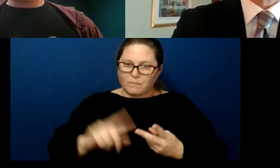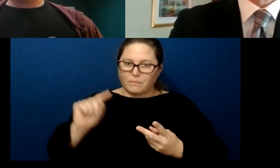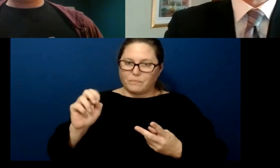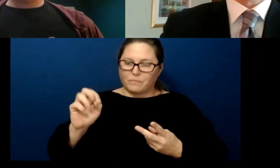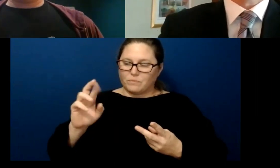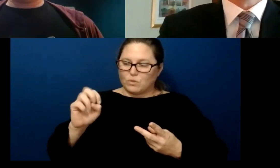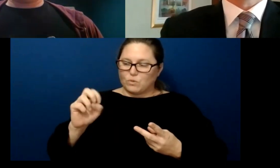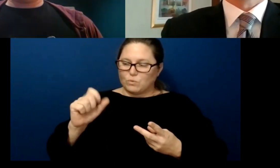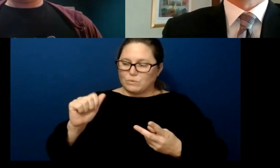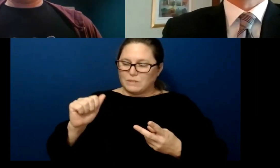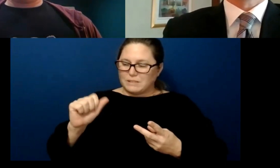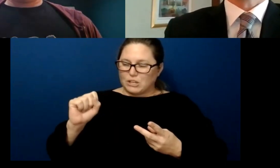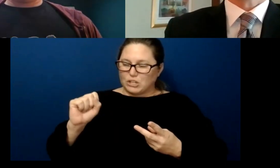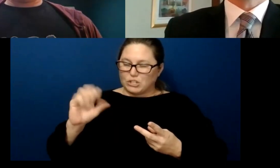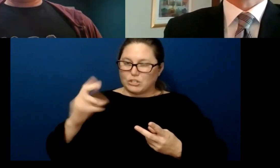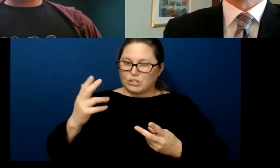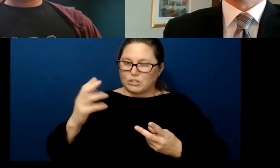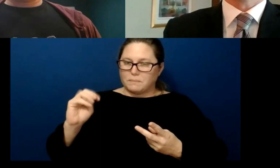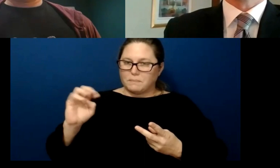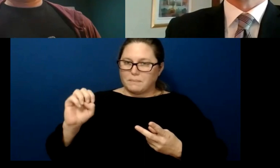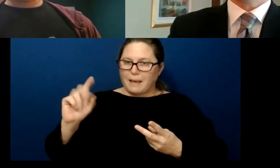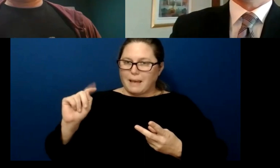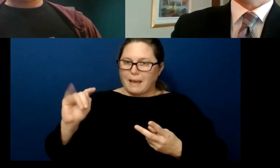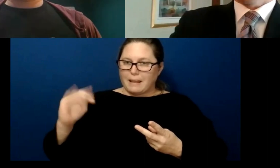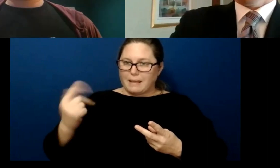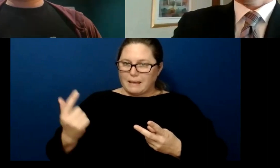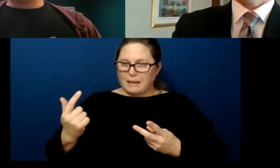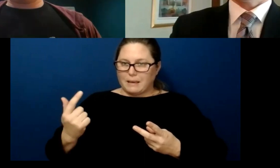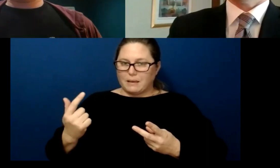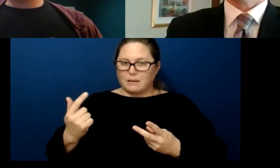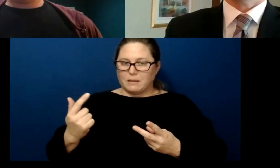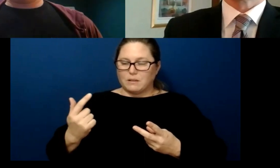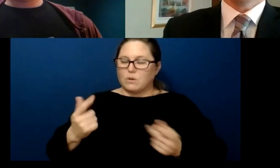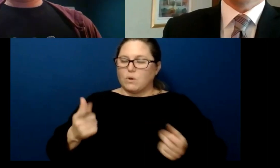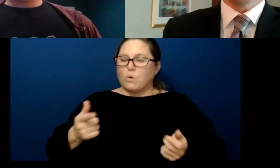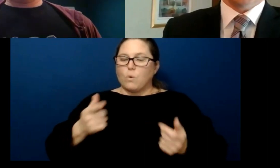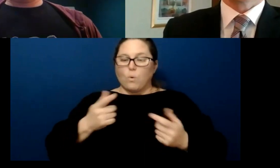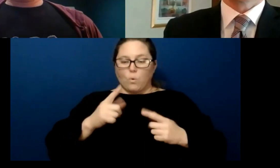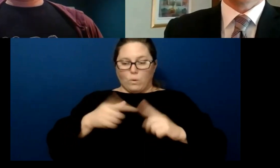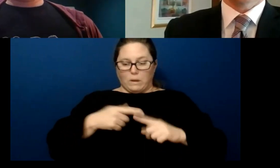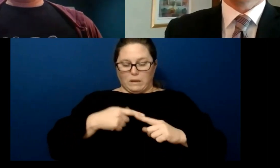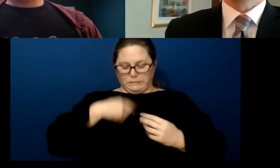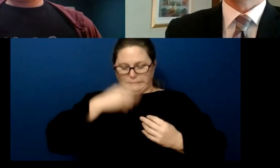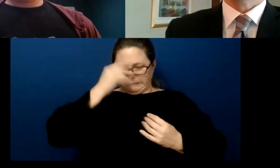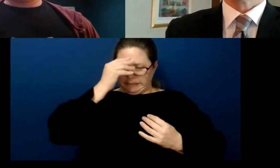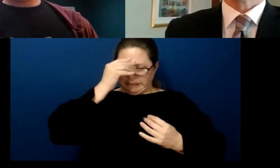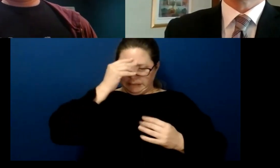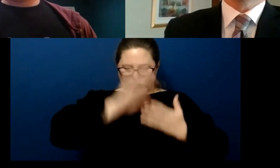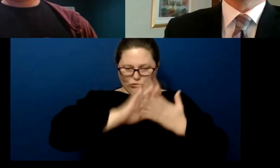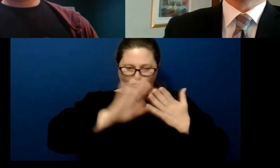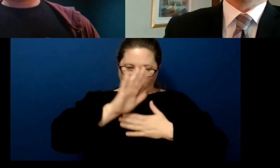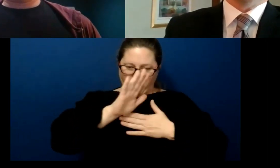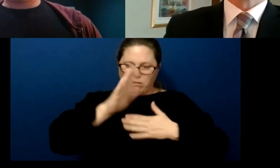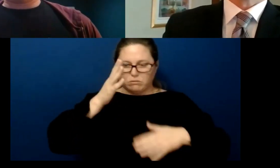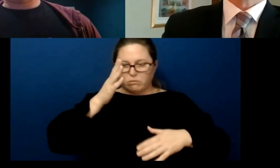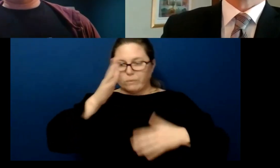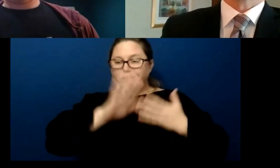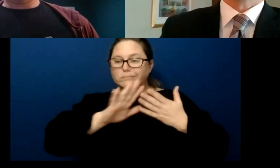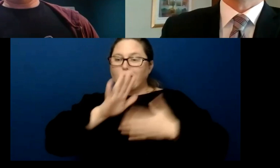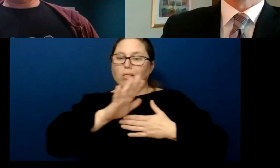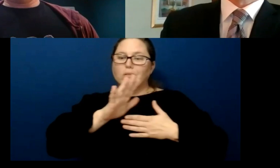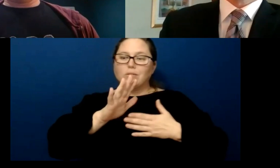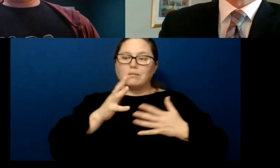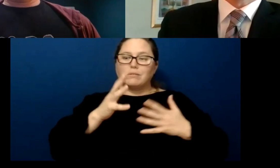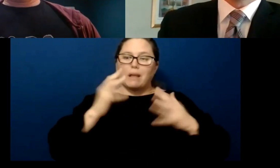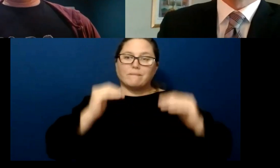asking about when you're looking at going to college or school, beyond high school, advanced degrees, what types